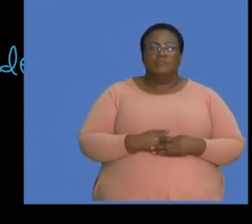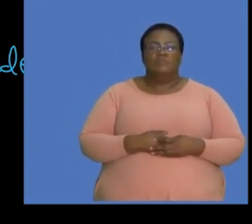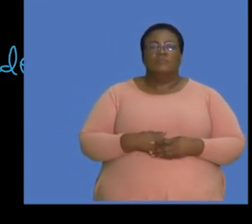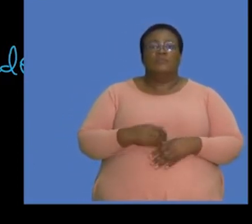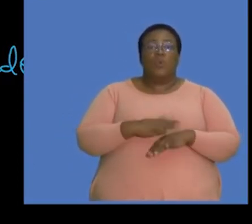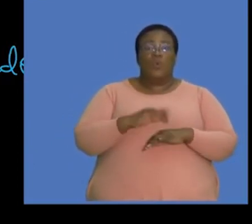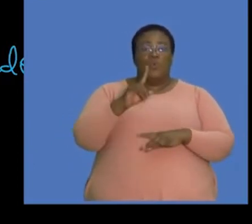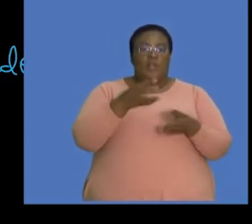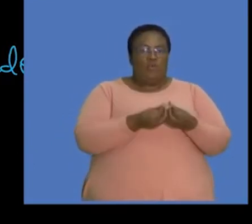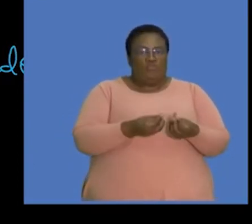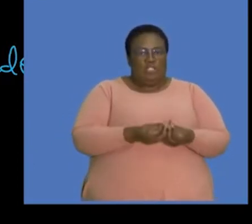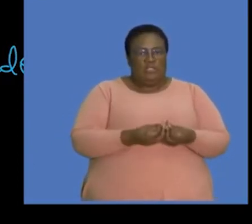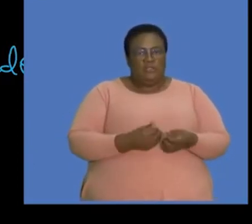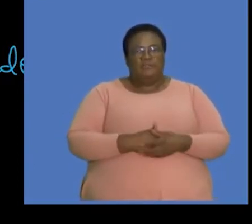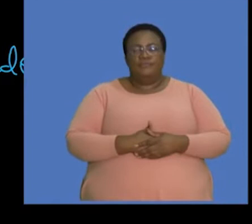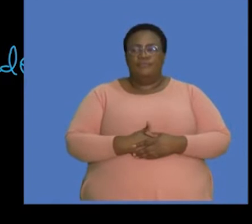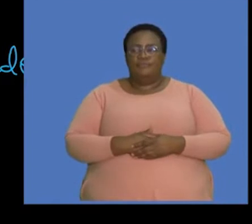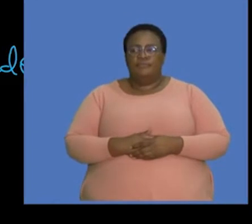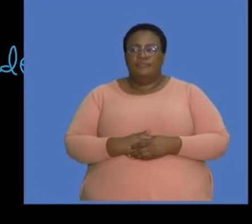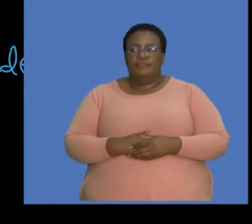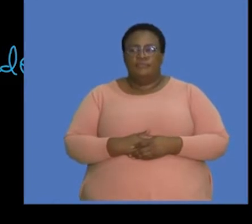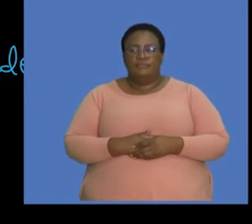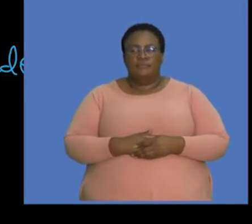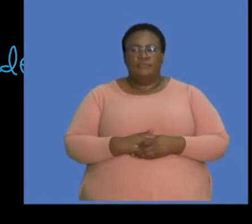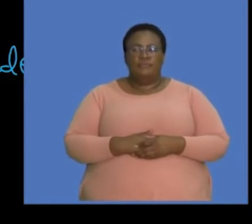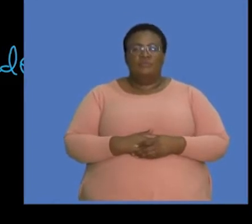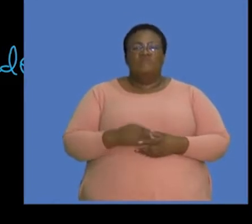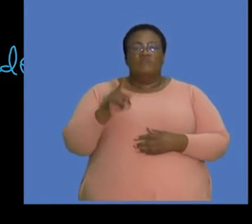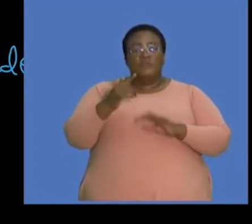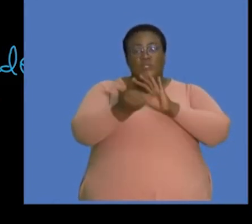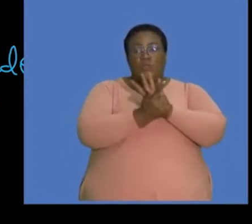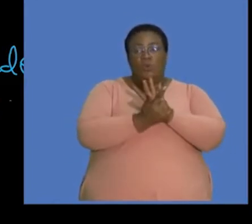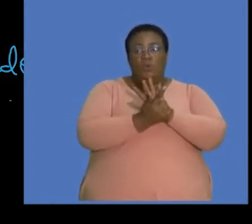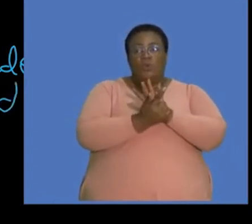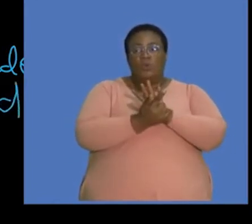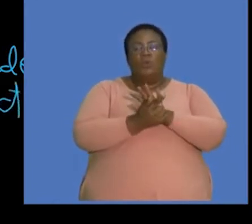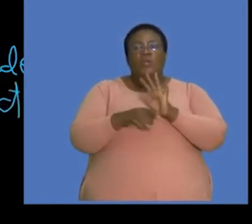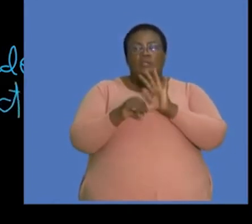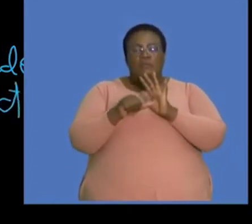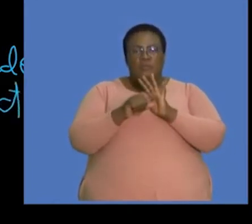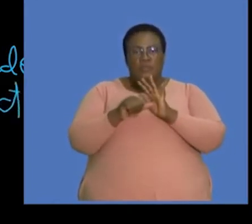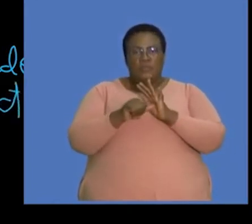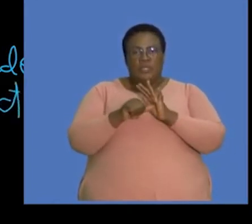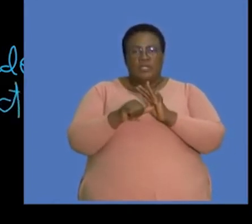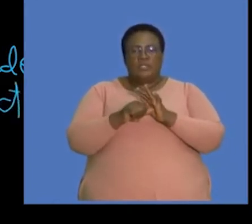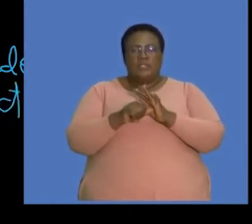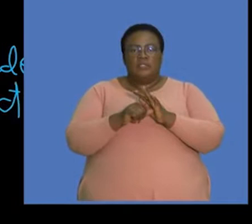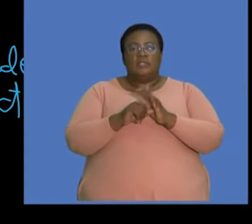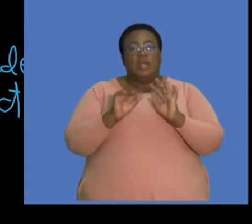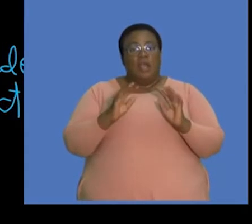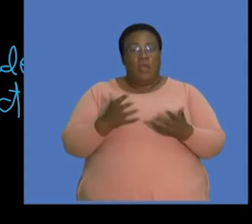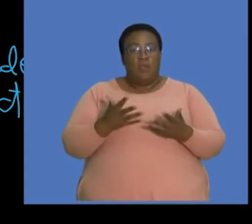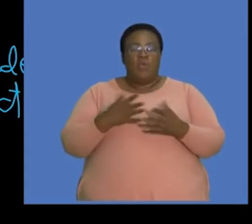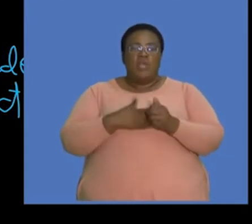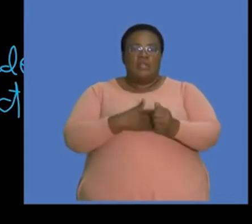on an object, okay? Right. So this law is you know, is fundamentally key in the